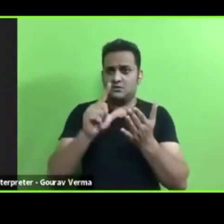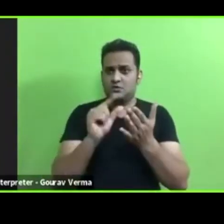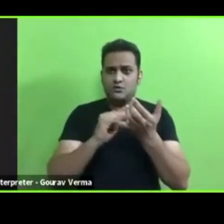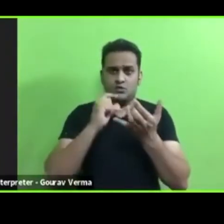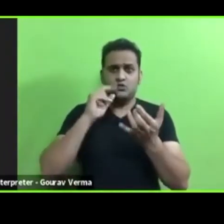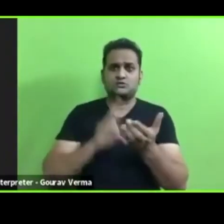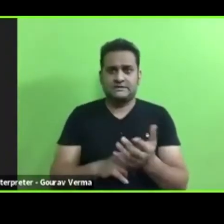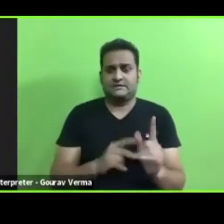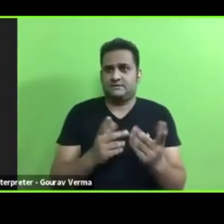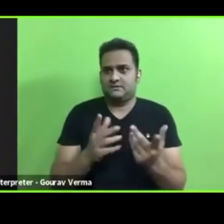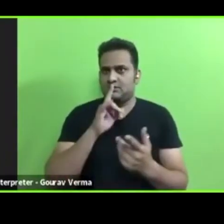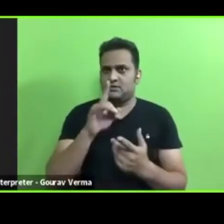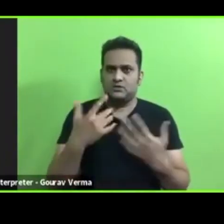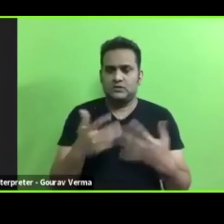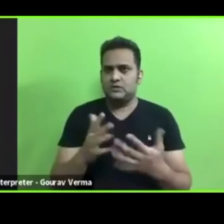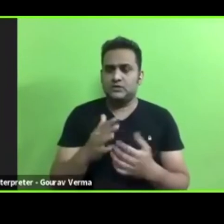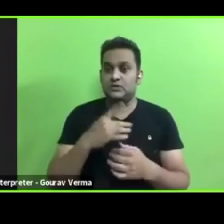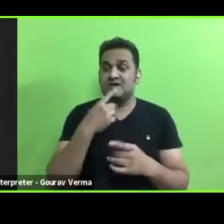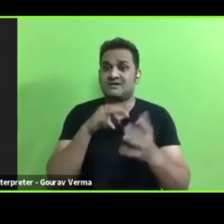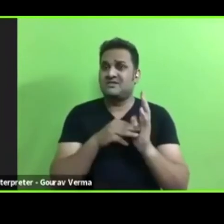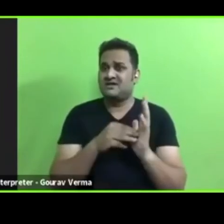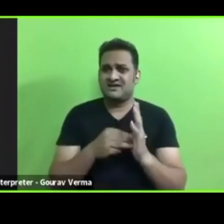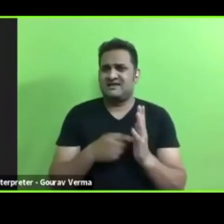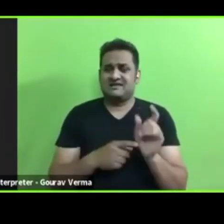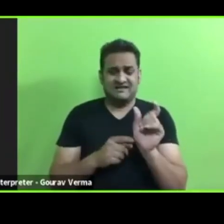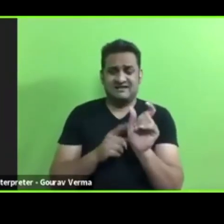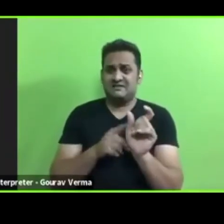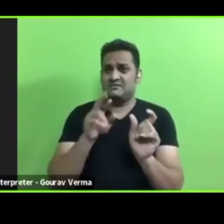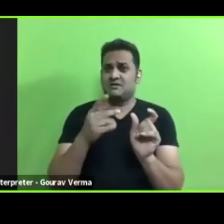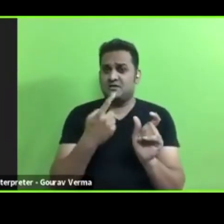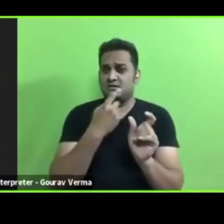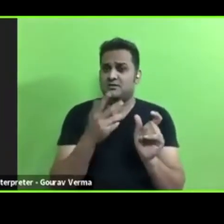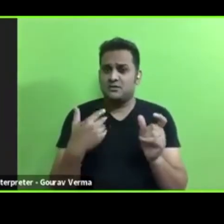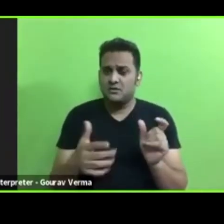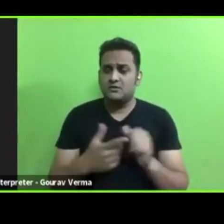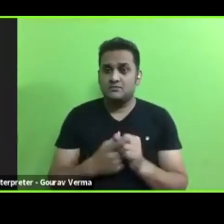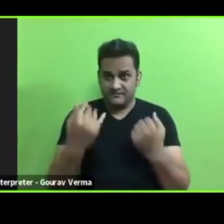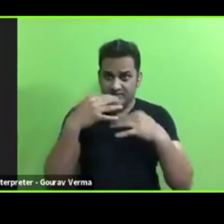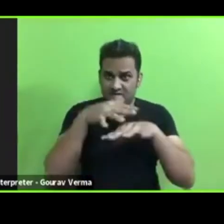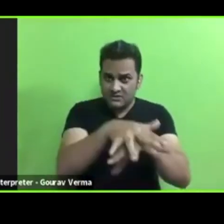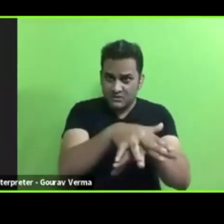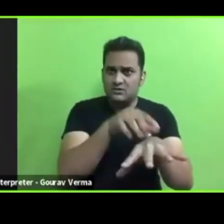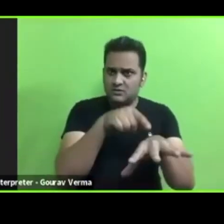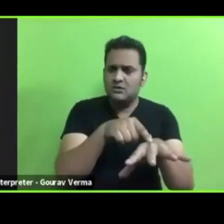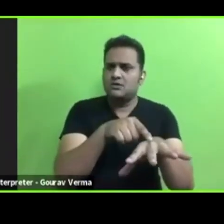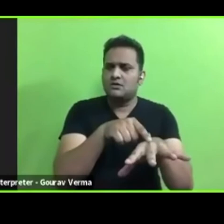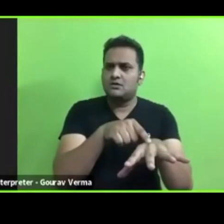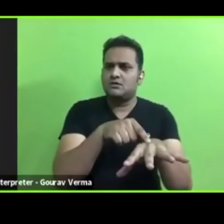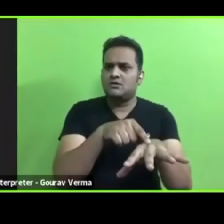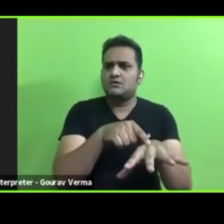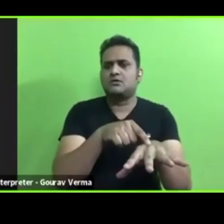I should be very, very watchful of what it tells. Because inclusion can also be